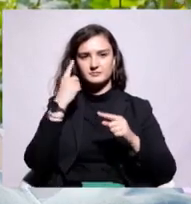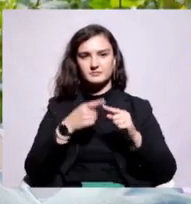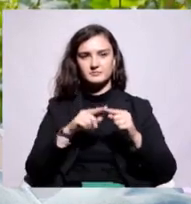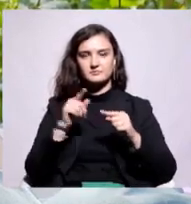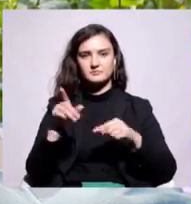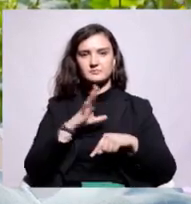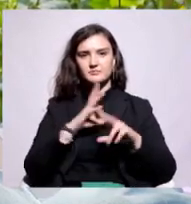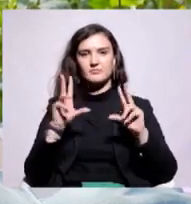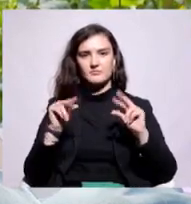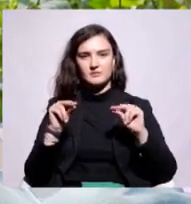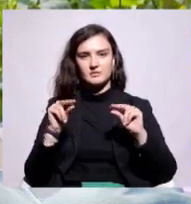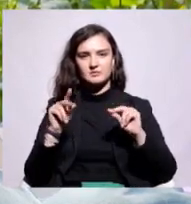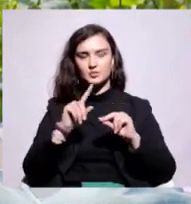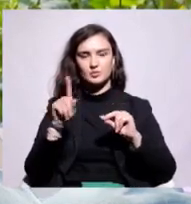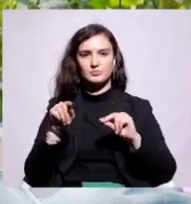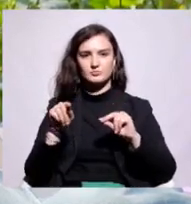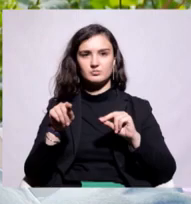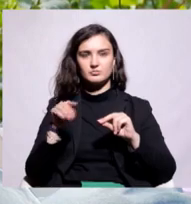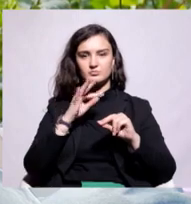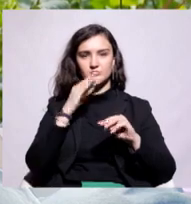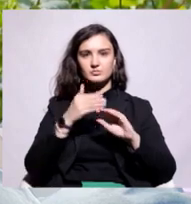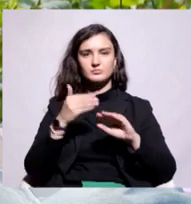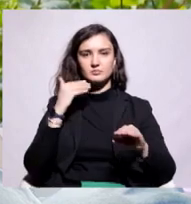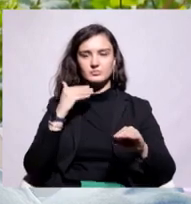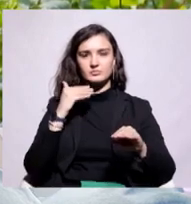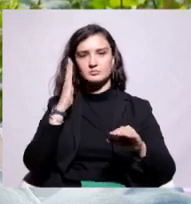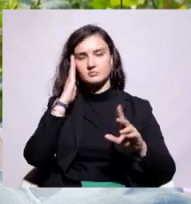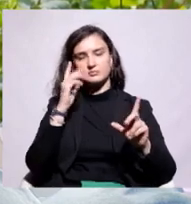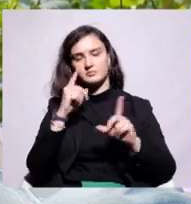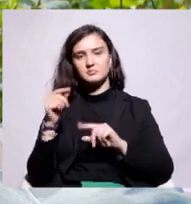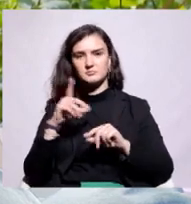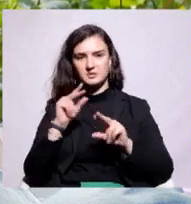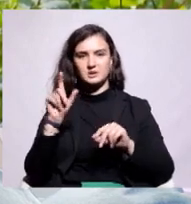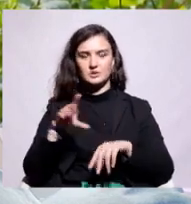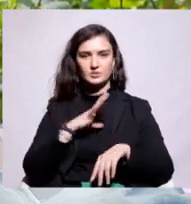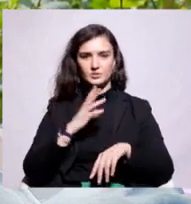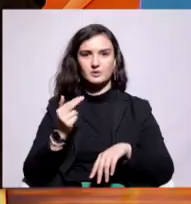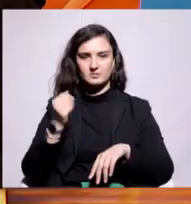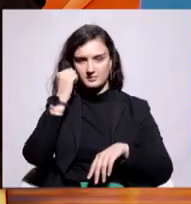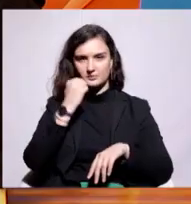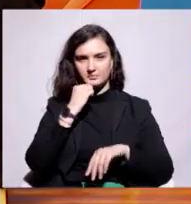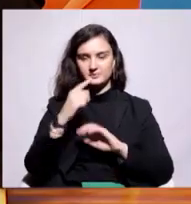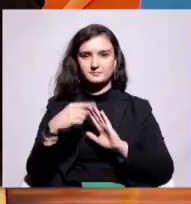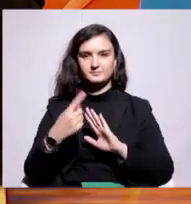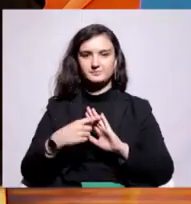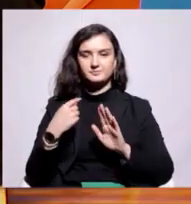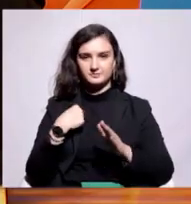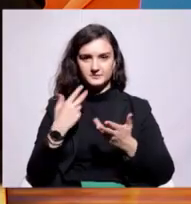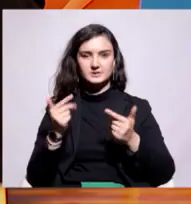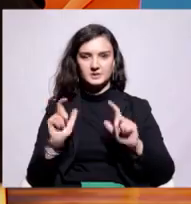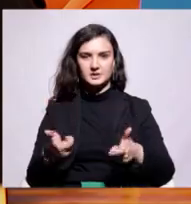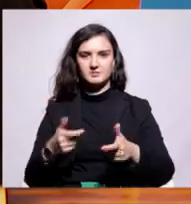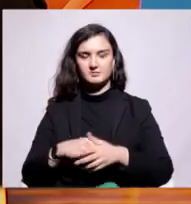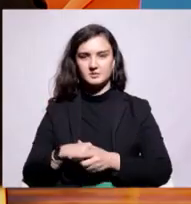He was even happy to stay as he was before falling in a deep sleep. Yes, thank you very much. I do agree with